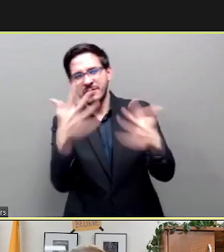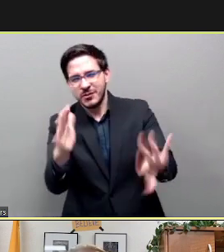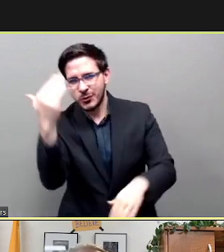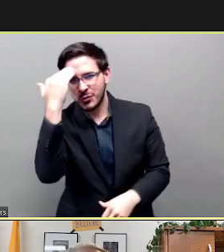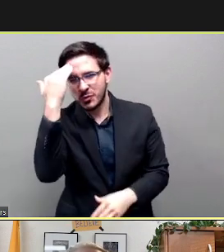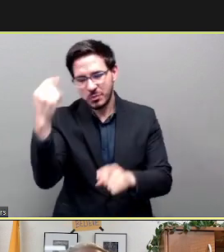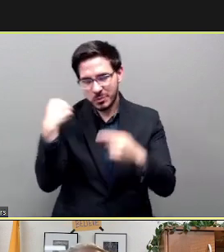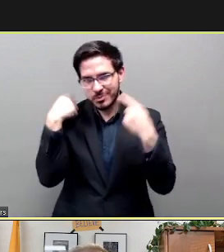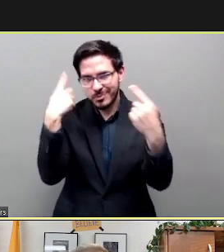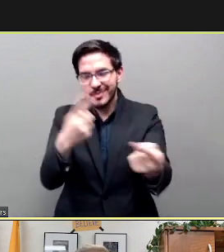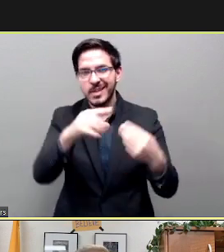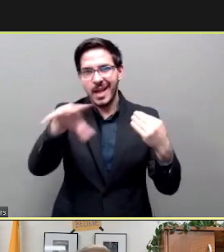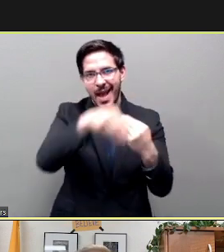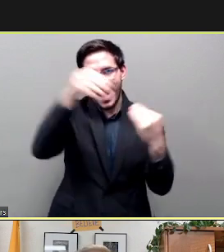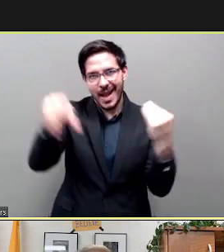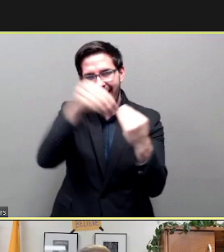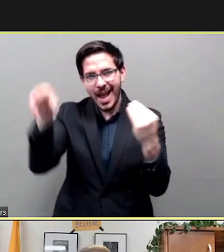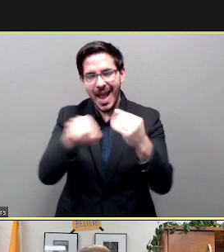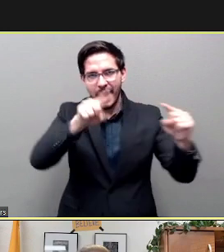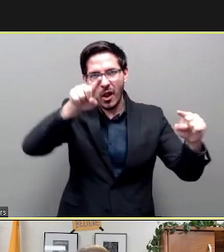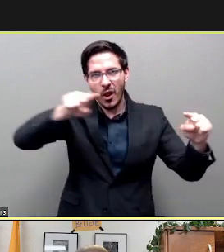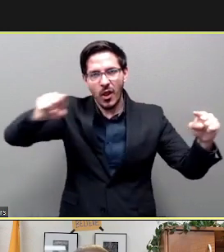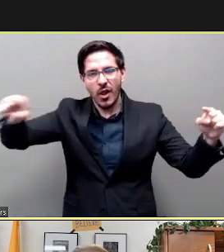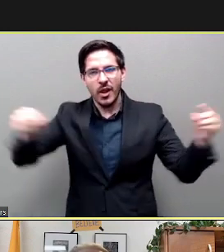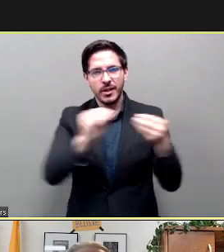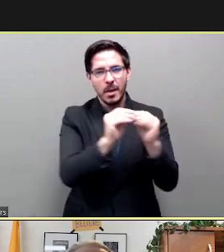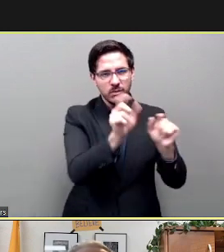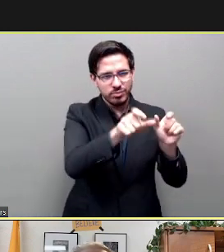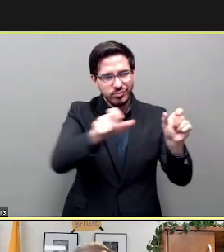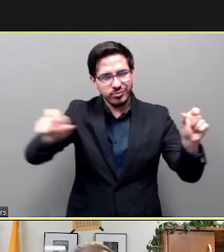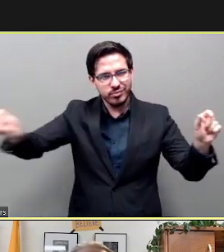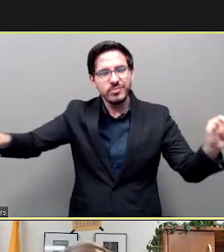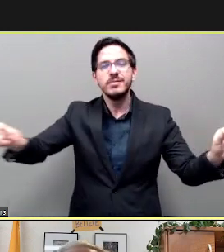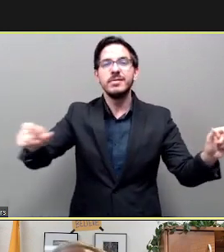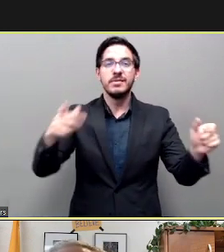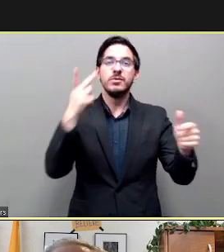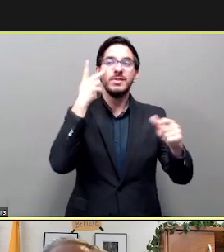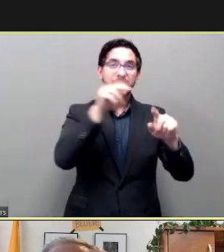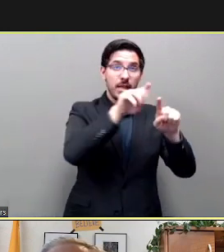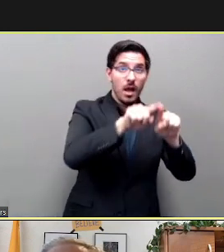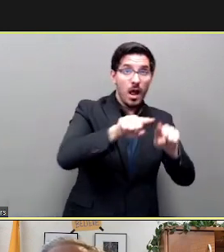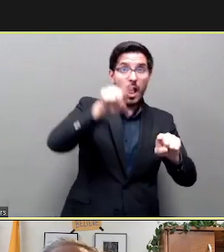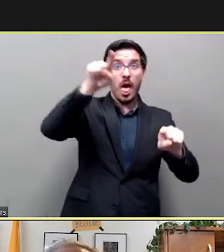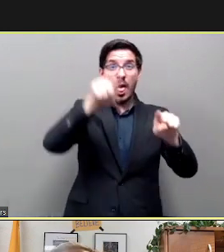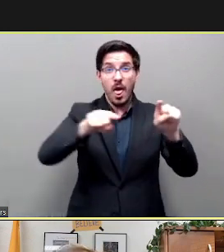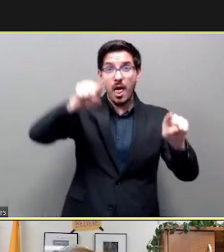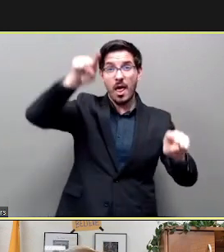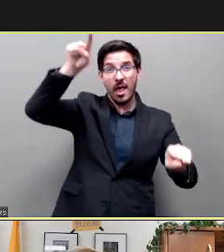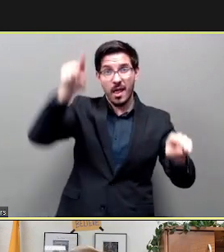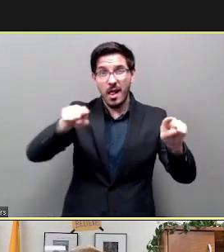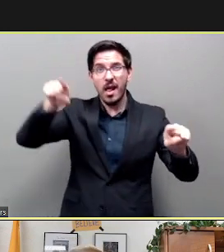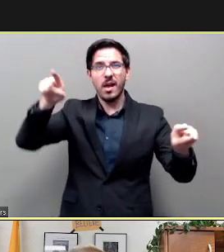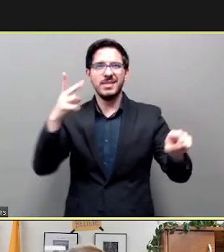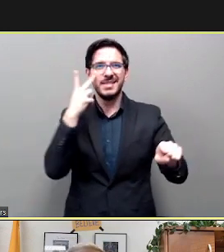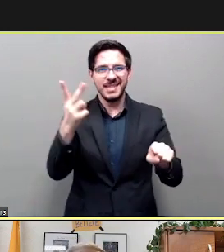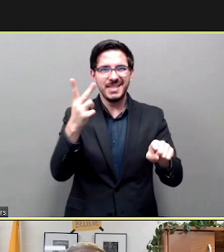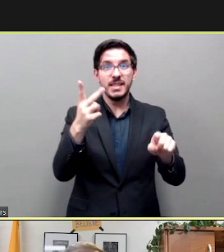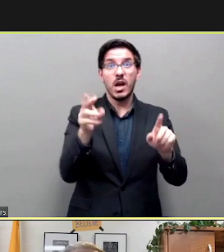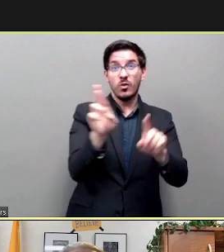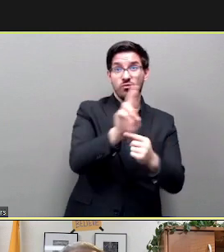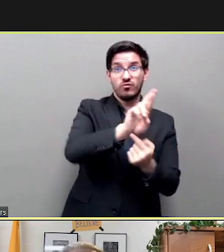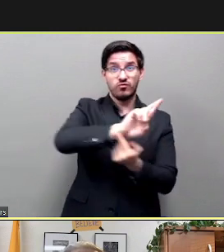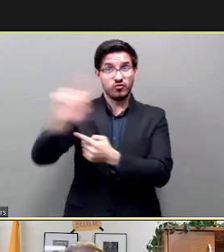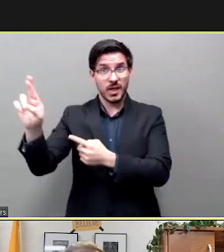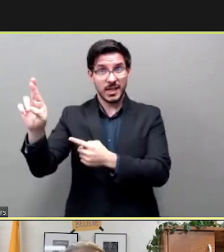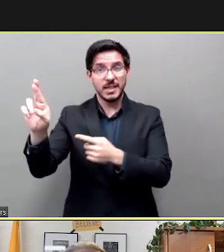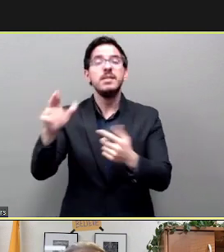adding to and adding to with the various peaks we've seen. And then way, way over to the right, you might remember from the last